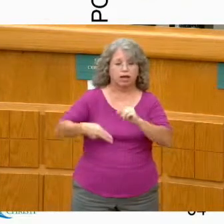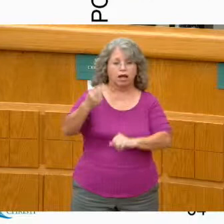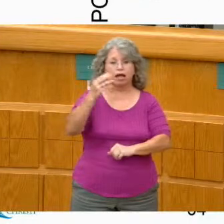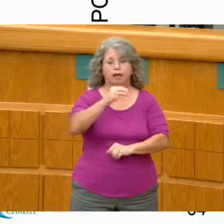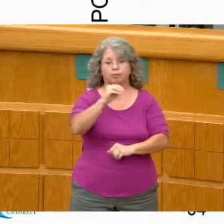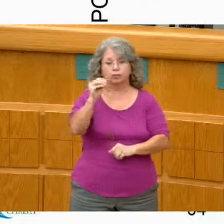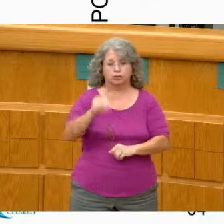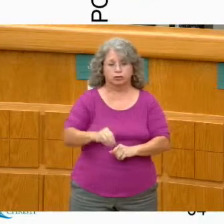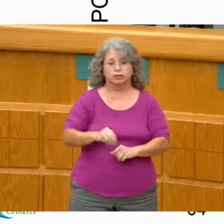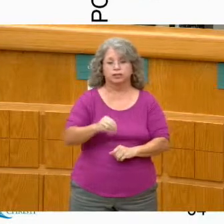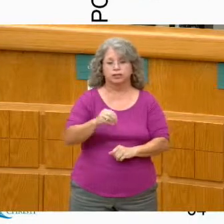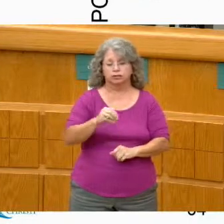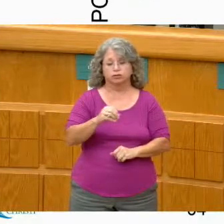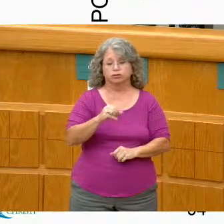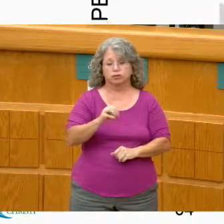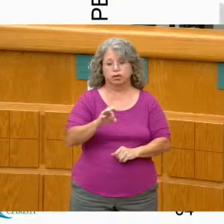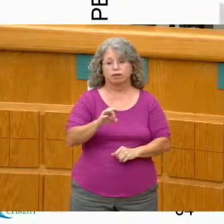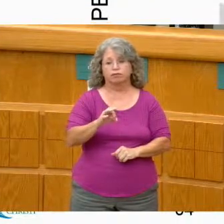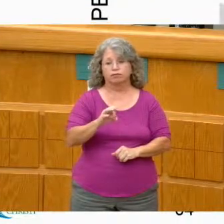high percent